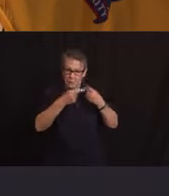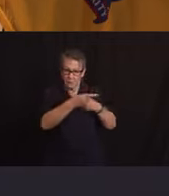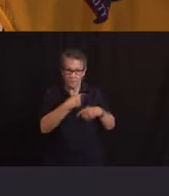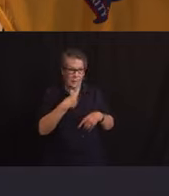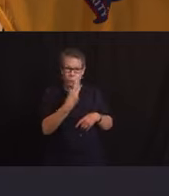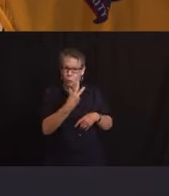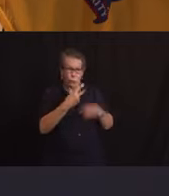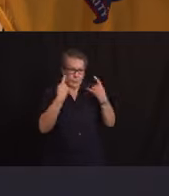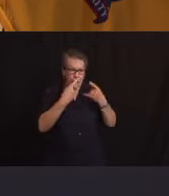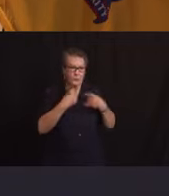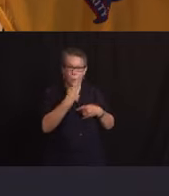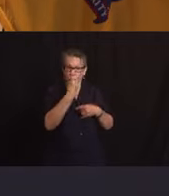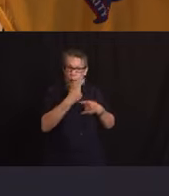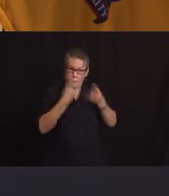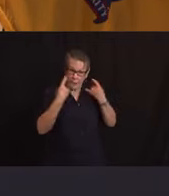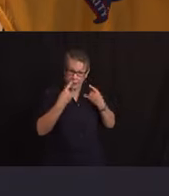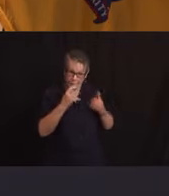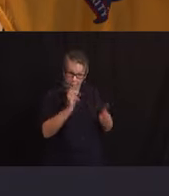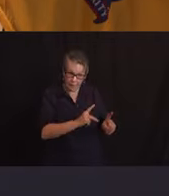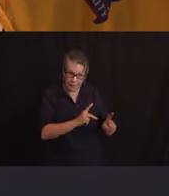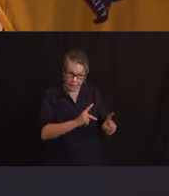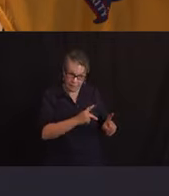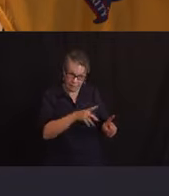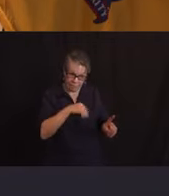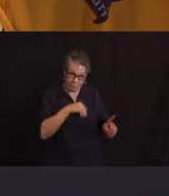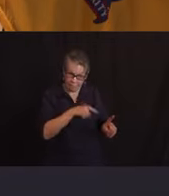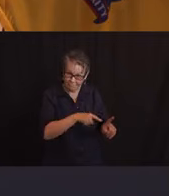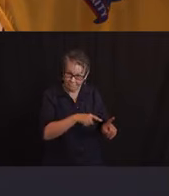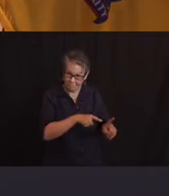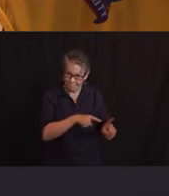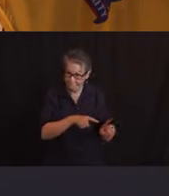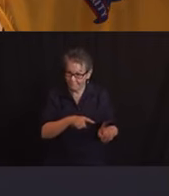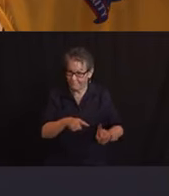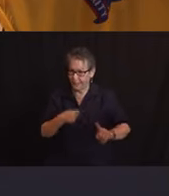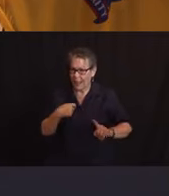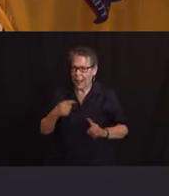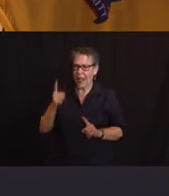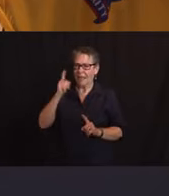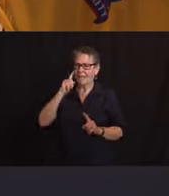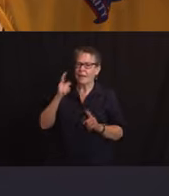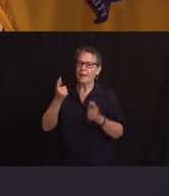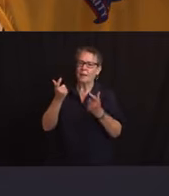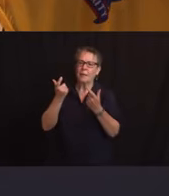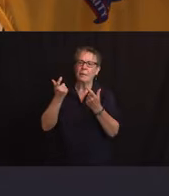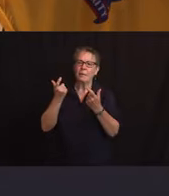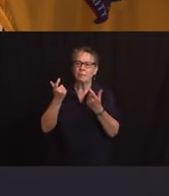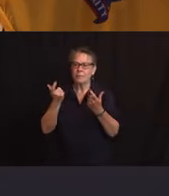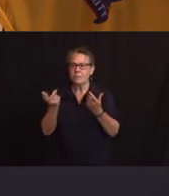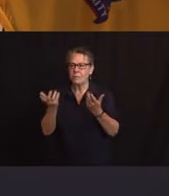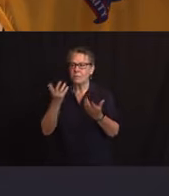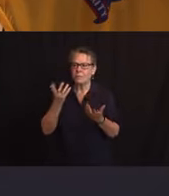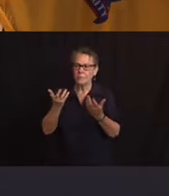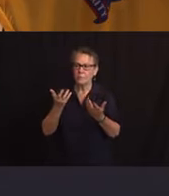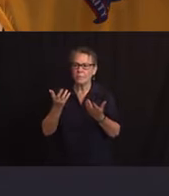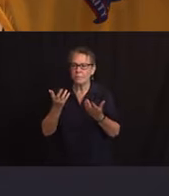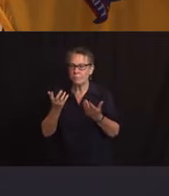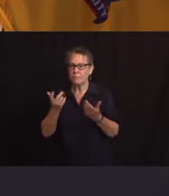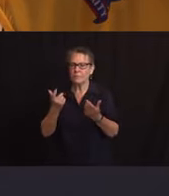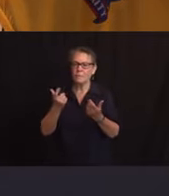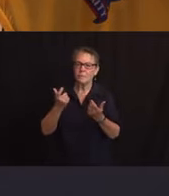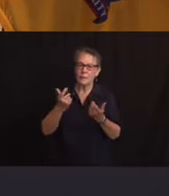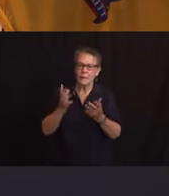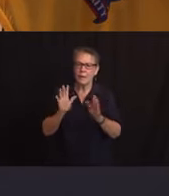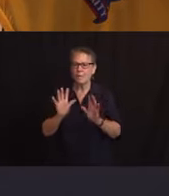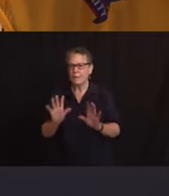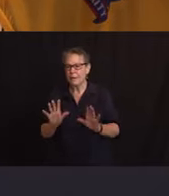embarrass myself in front of everybody here. I think the big, other than folks, bless you and continue to do the right thing as